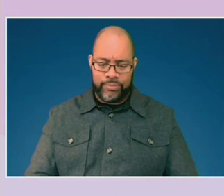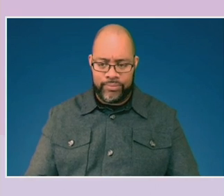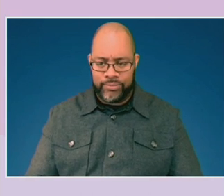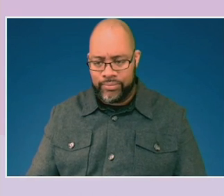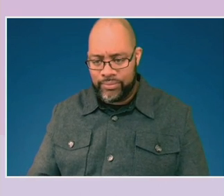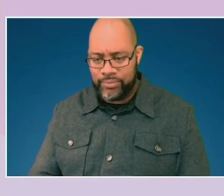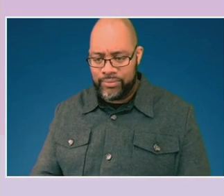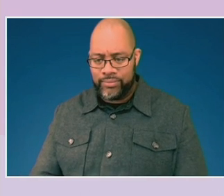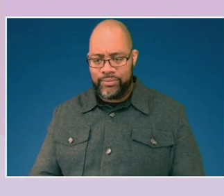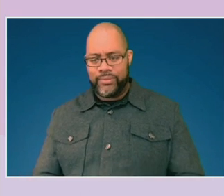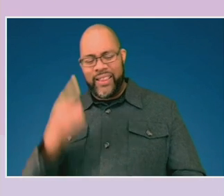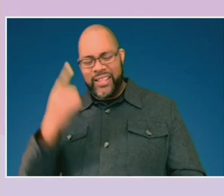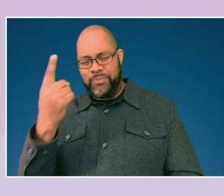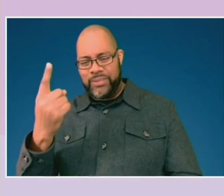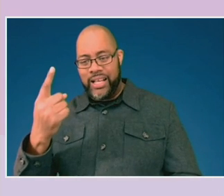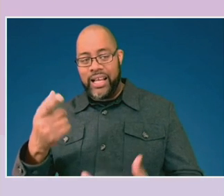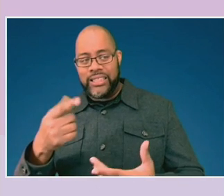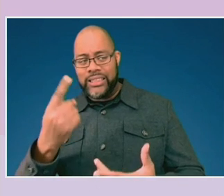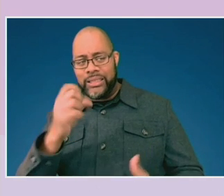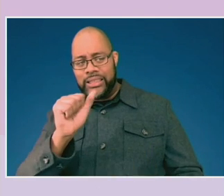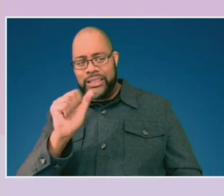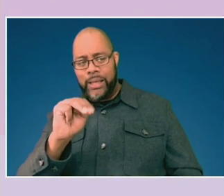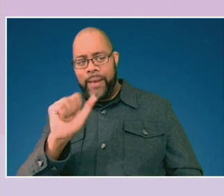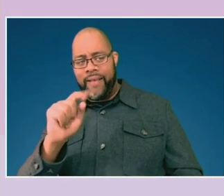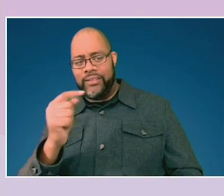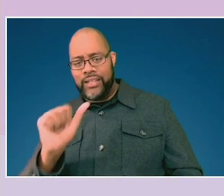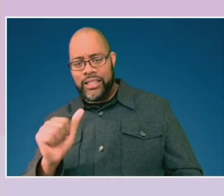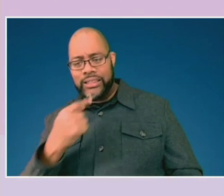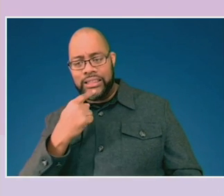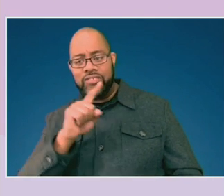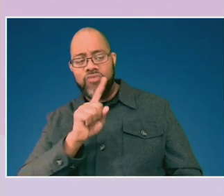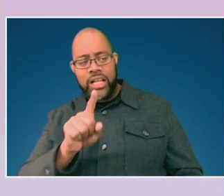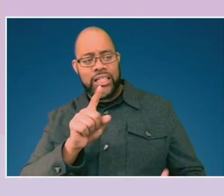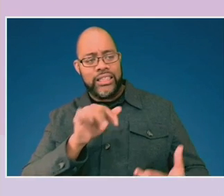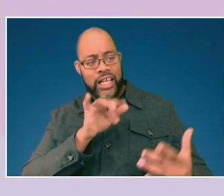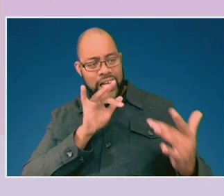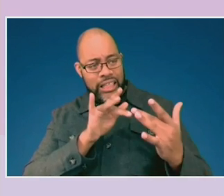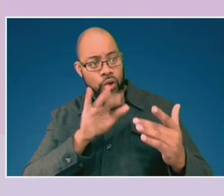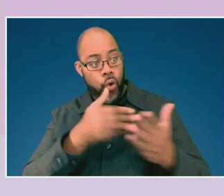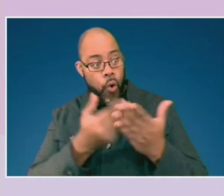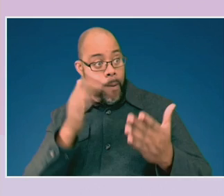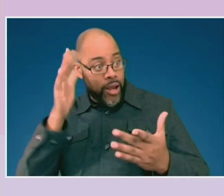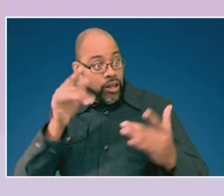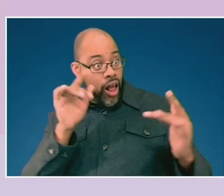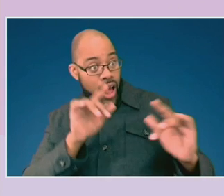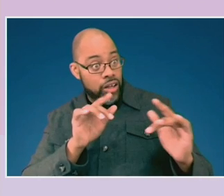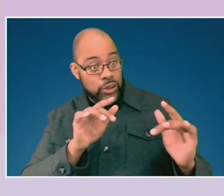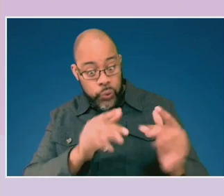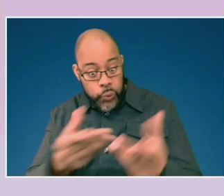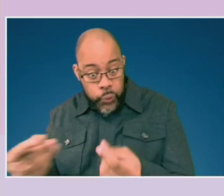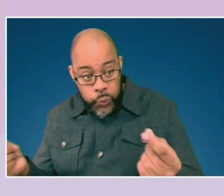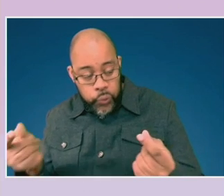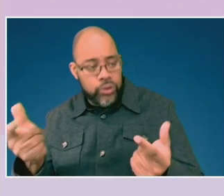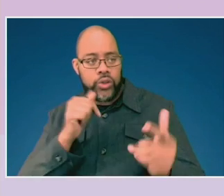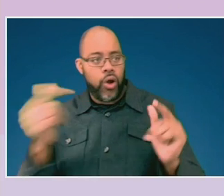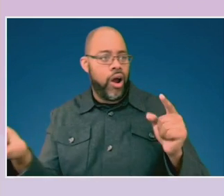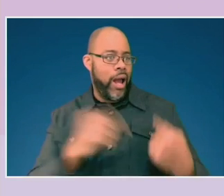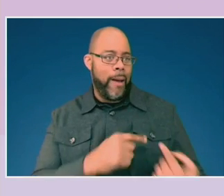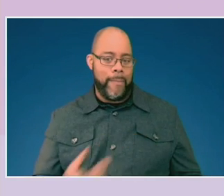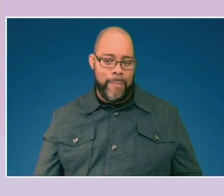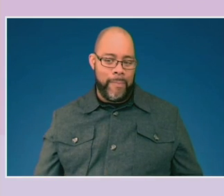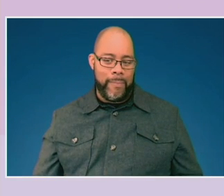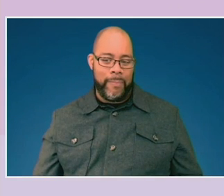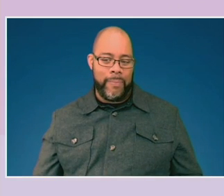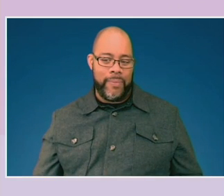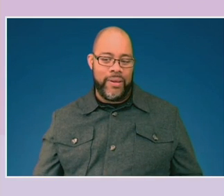add something to something Samantha said, which I think was so key? You reach out and you do all these things for parents and they don't come, which is true. I've been that parent, but